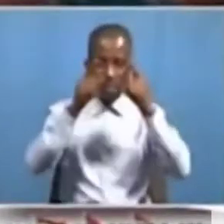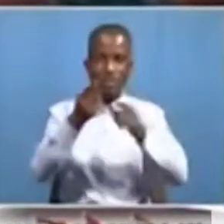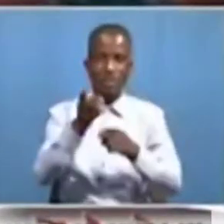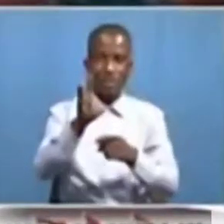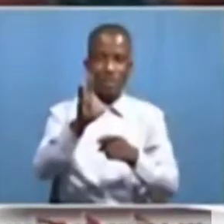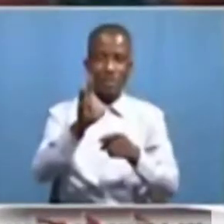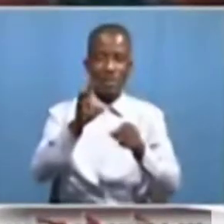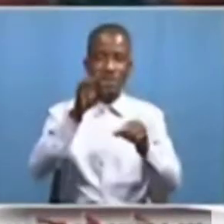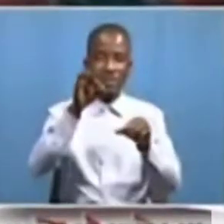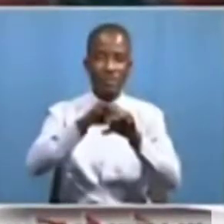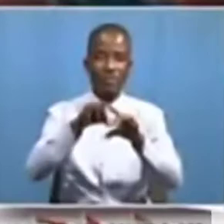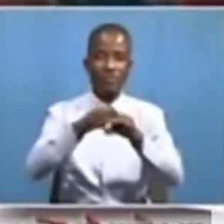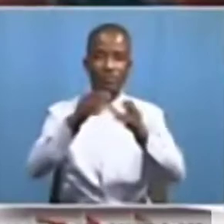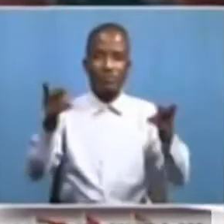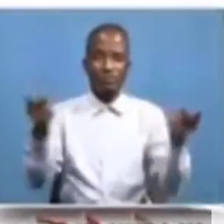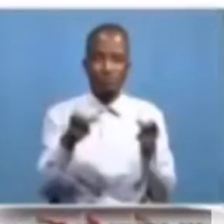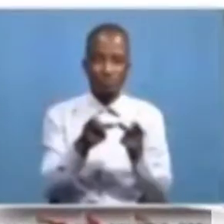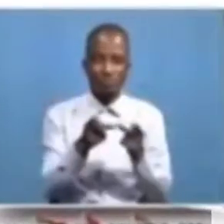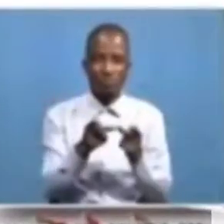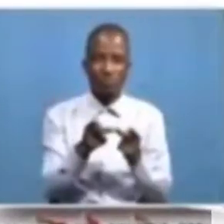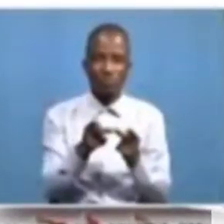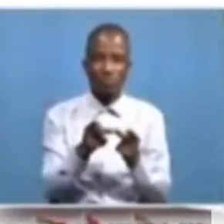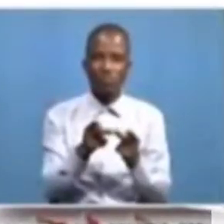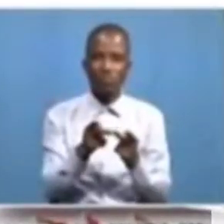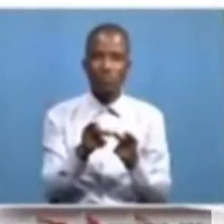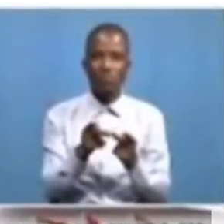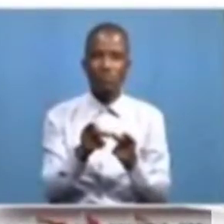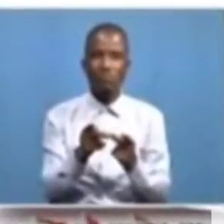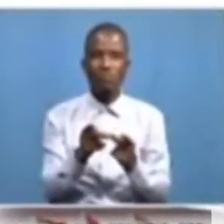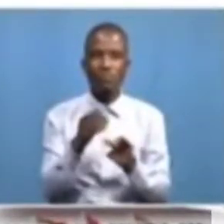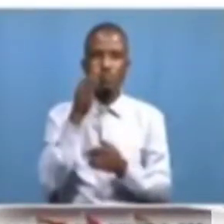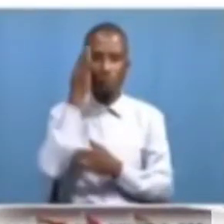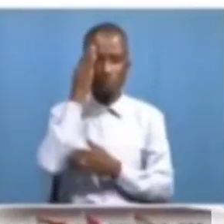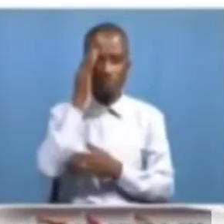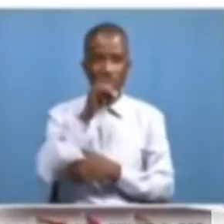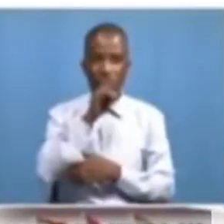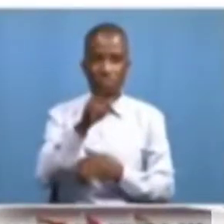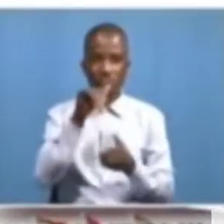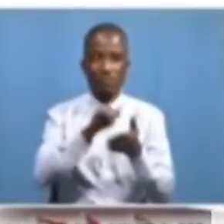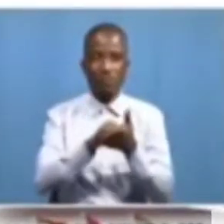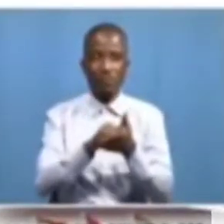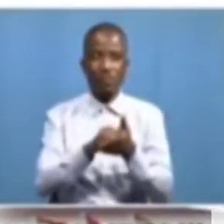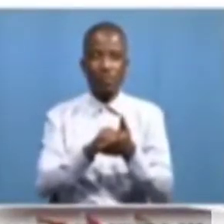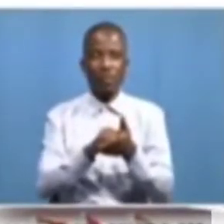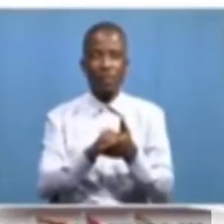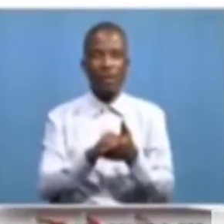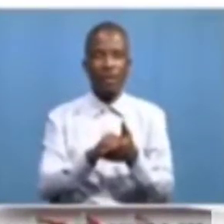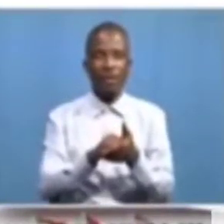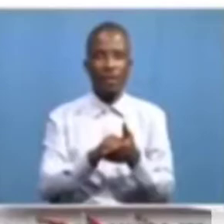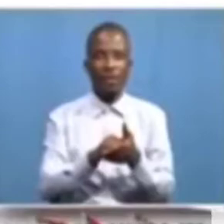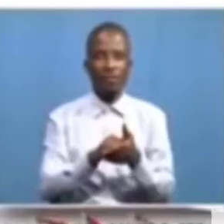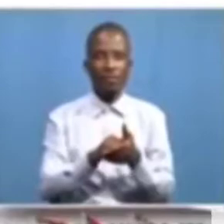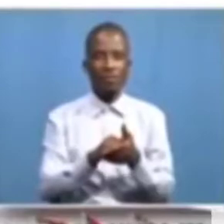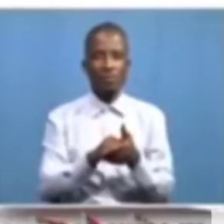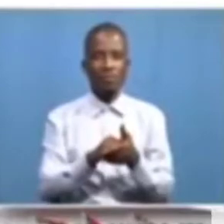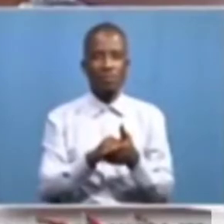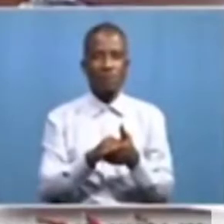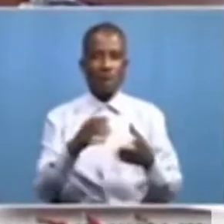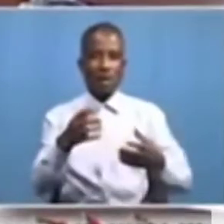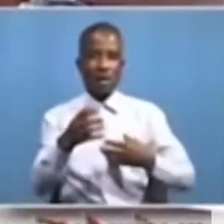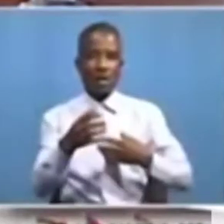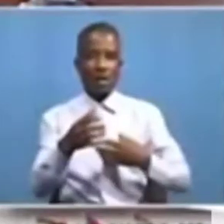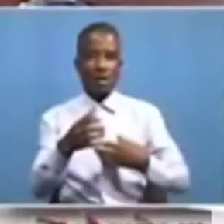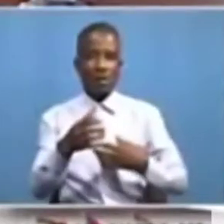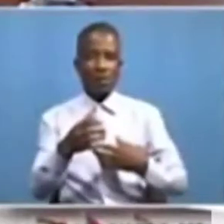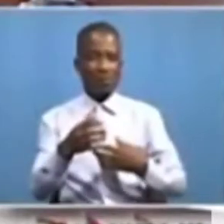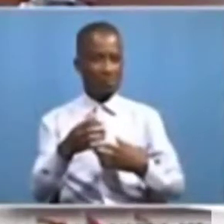totaled 4,693 votes. We know that even though PW1 alleged in his witness statement that the